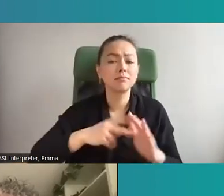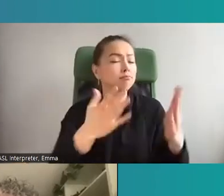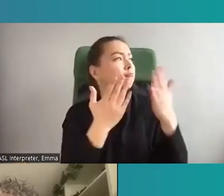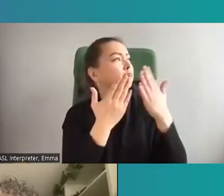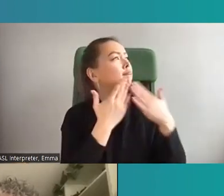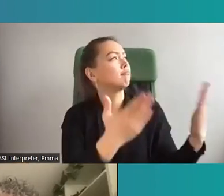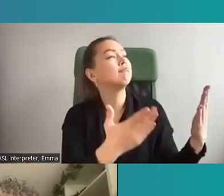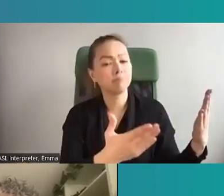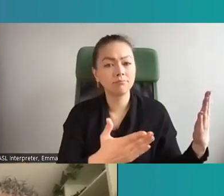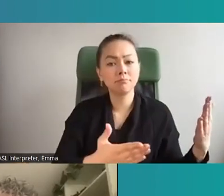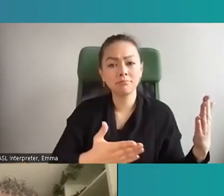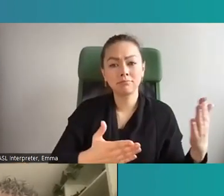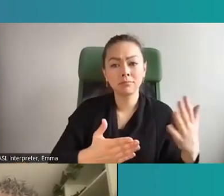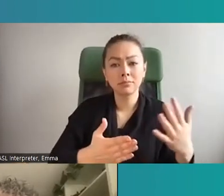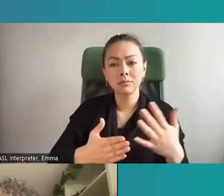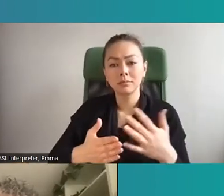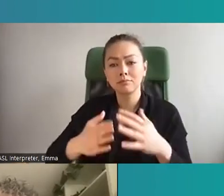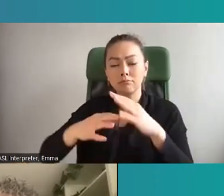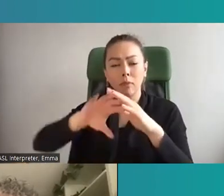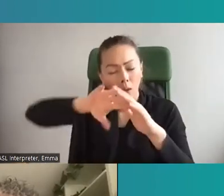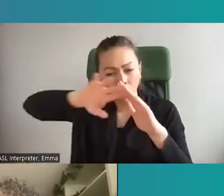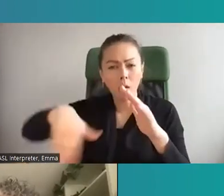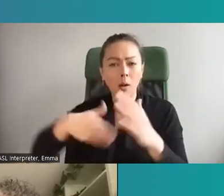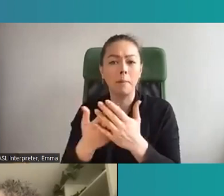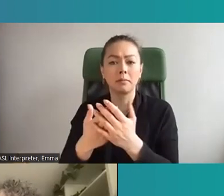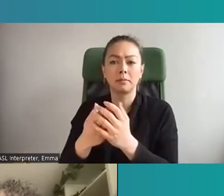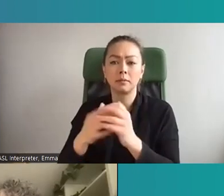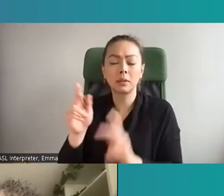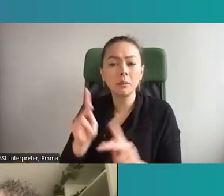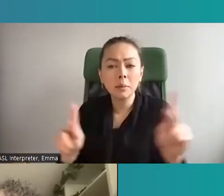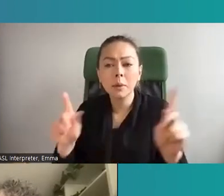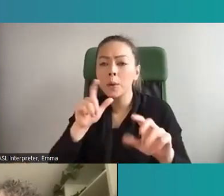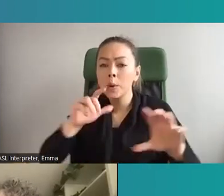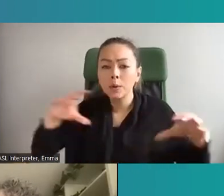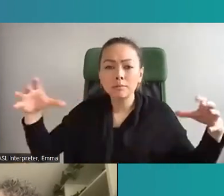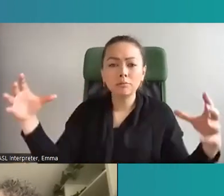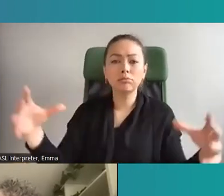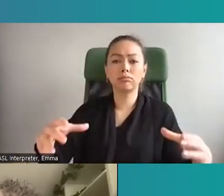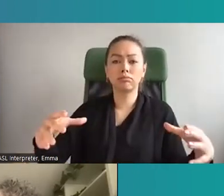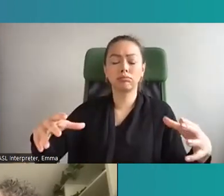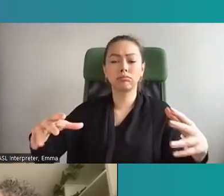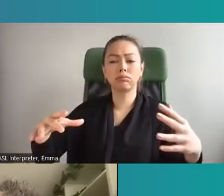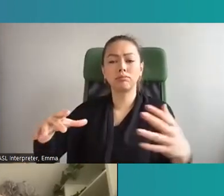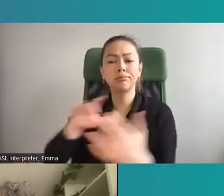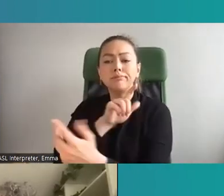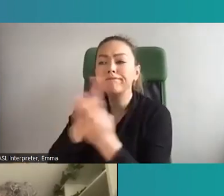to all of the people, you know, who are gathered within our midst that we come in contact